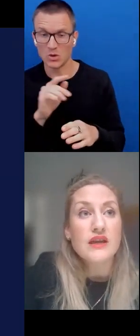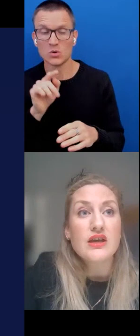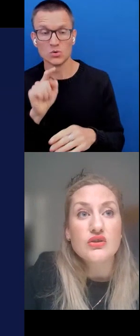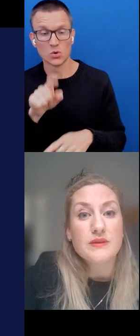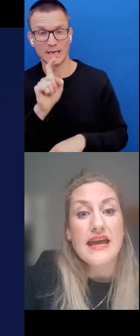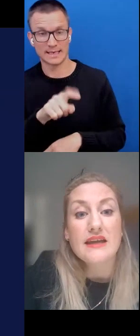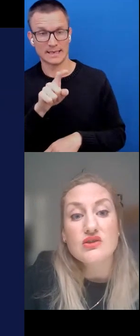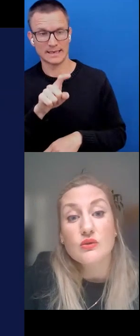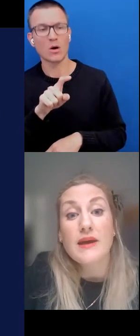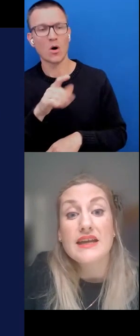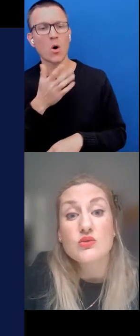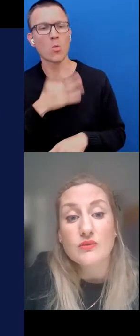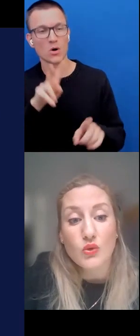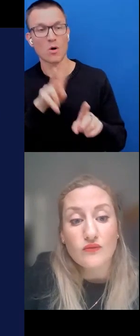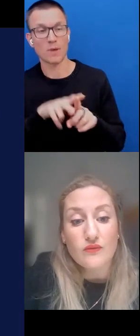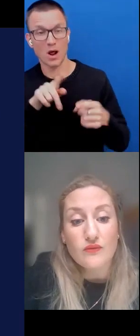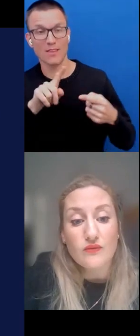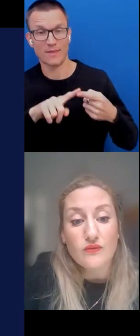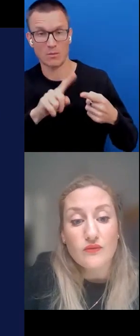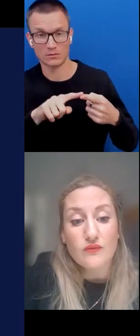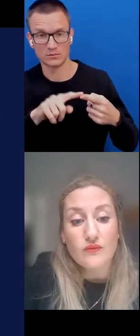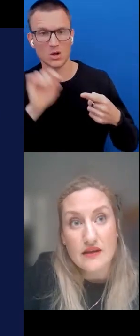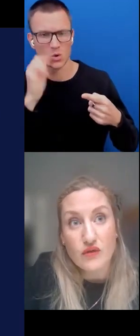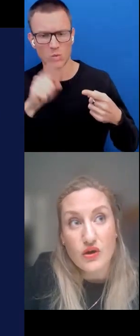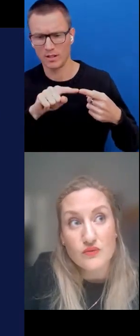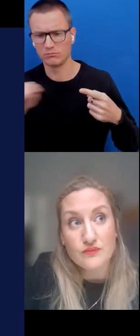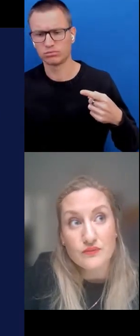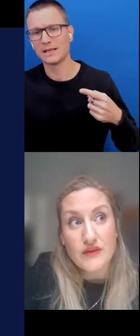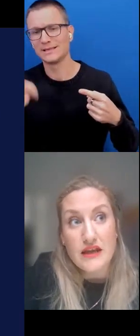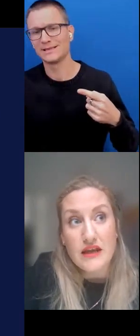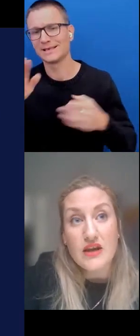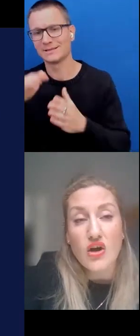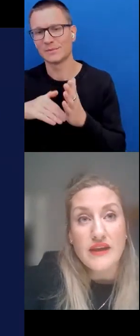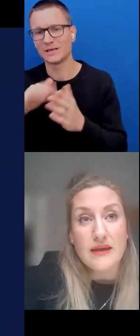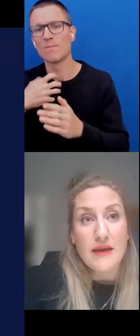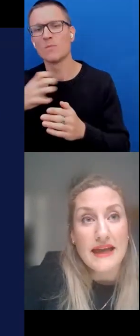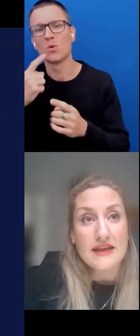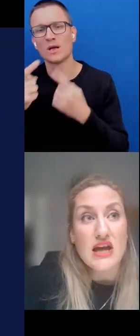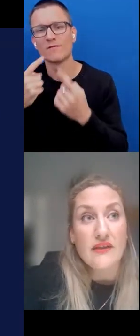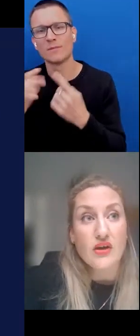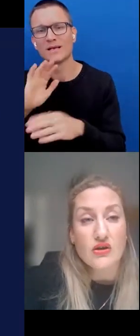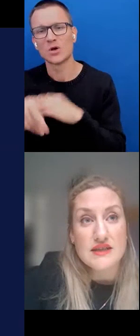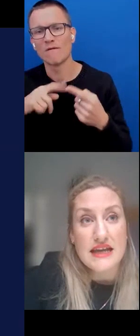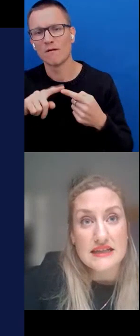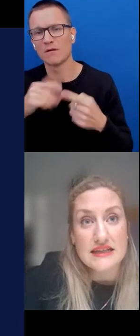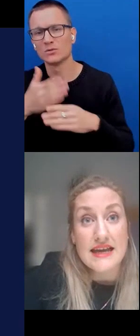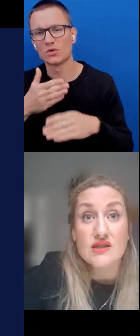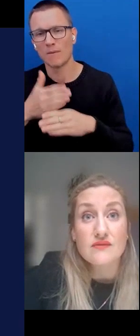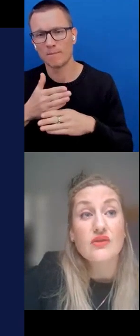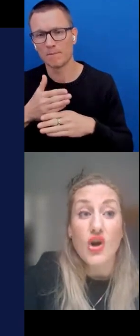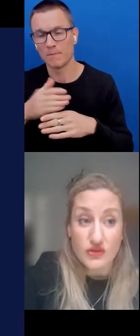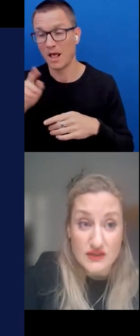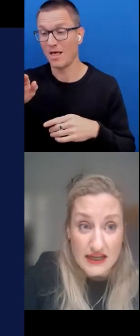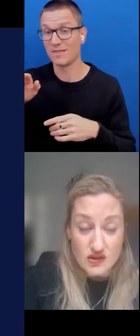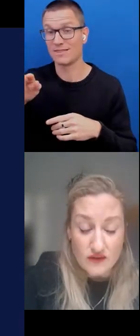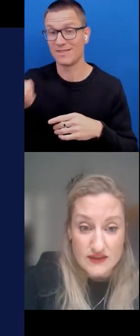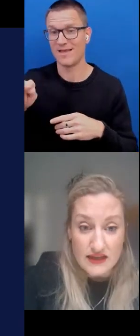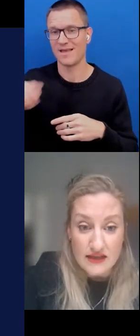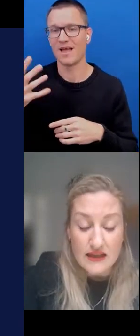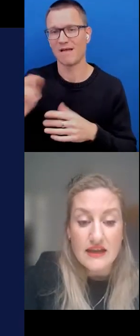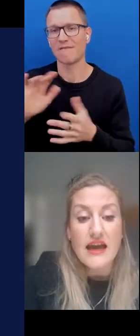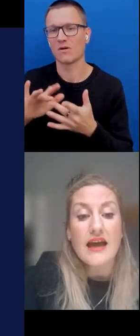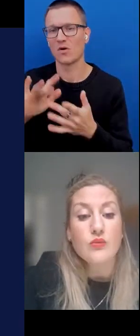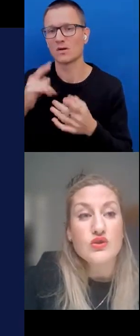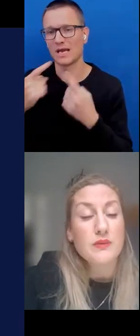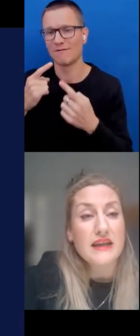for, you'll be taken to a page with more information regarding that role. And on that page are the contact details for the contact